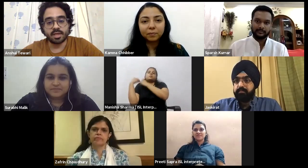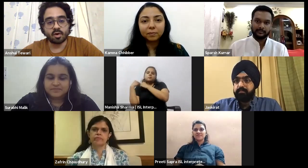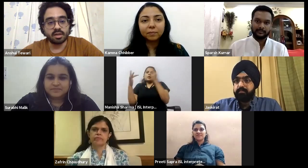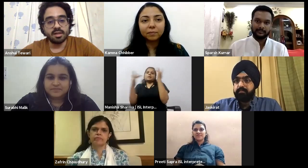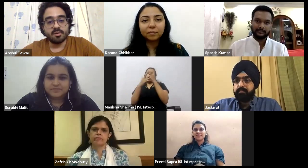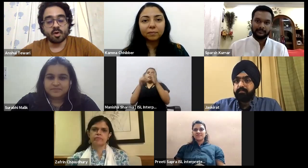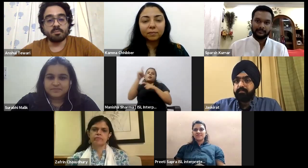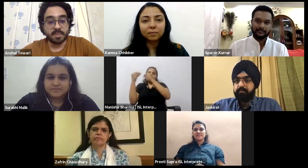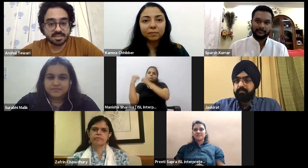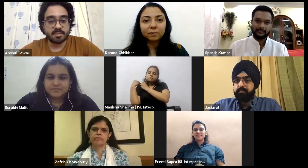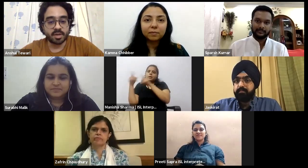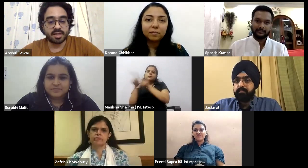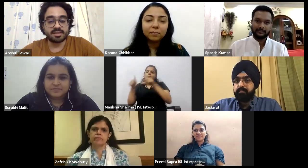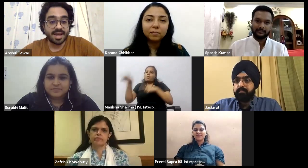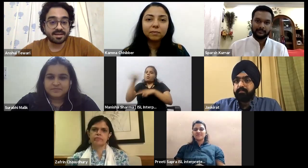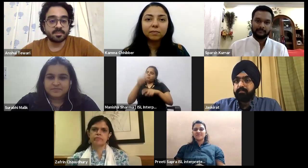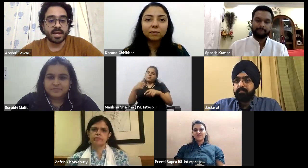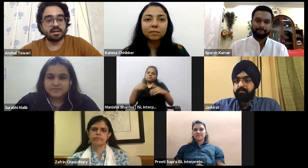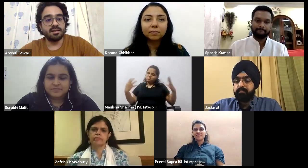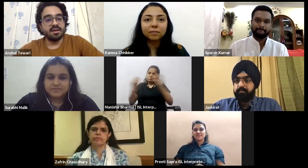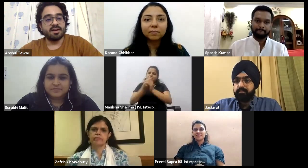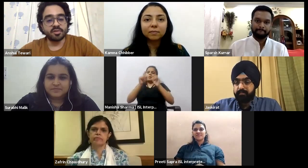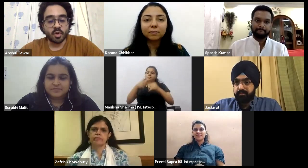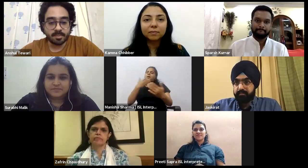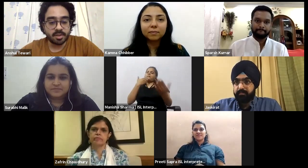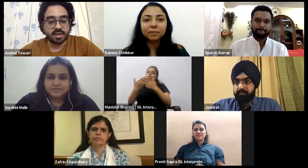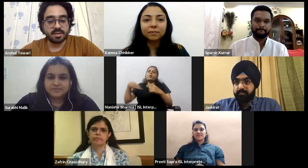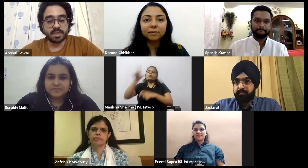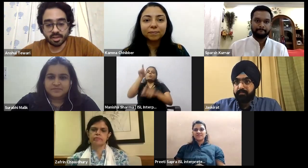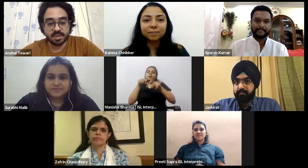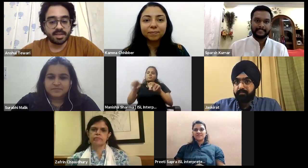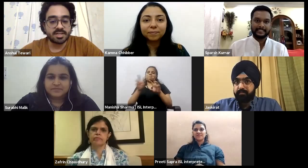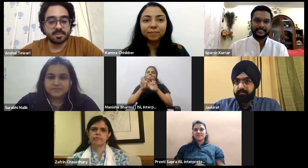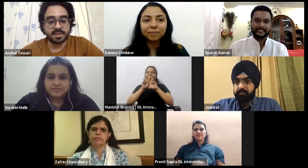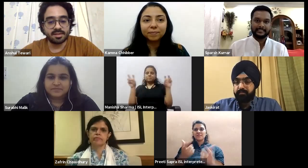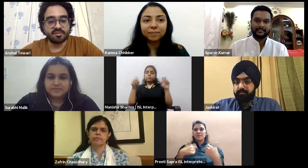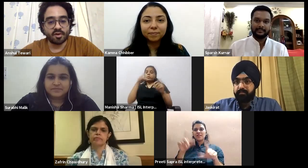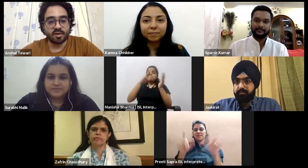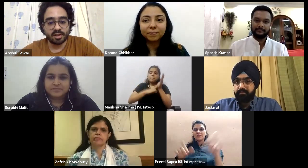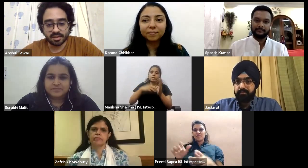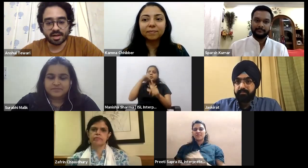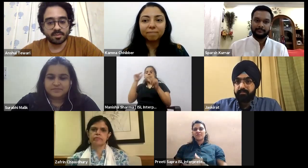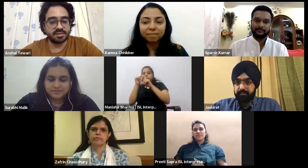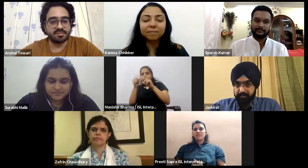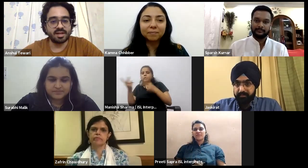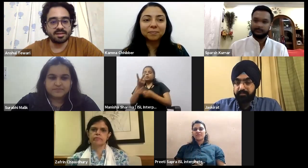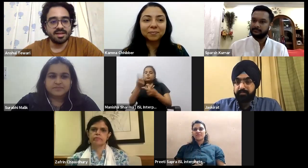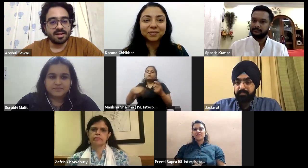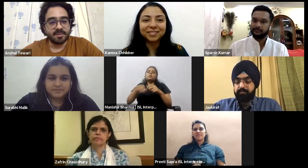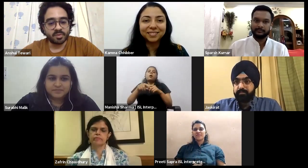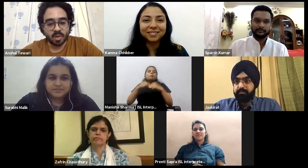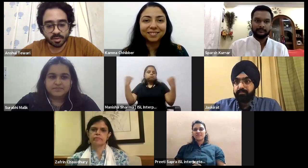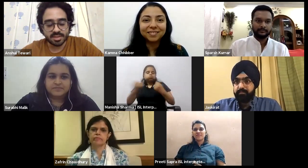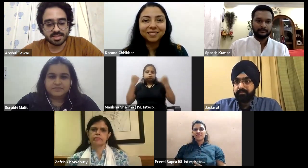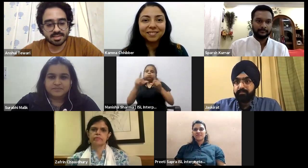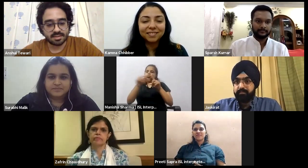think we all must come together. I thank the panel for joining me today, and particularly Manisha and Preeti for all the hard work that they've